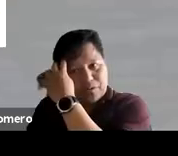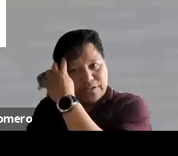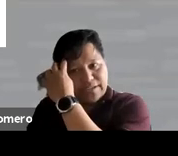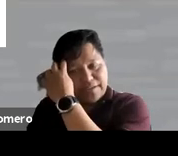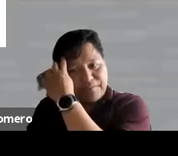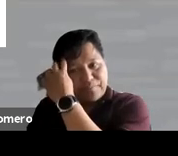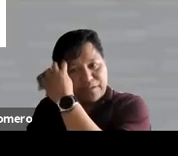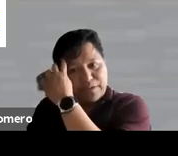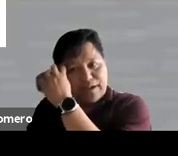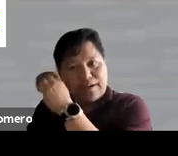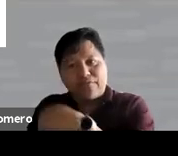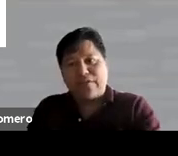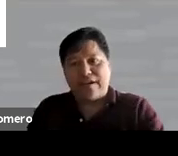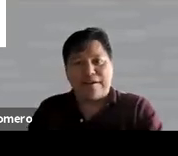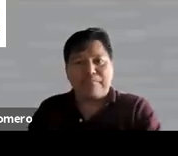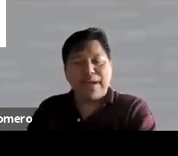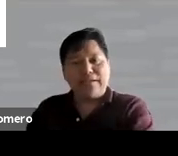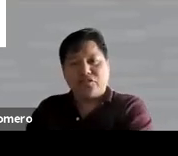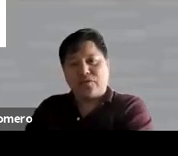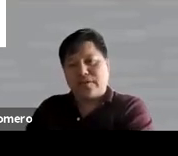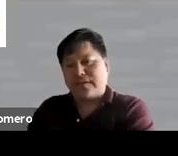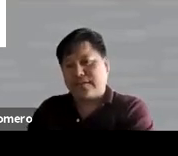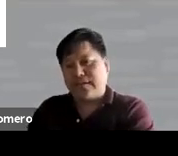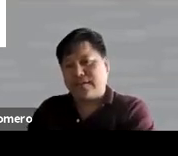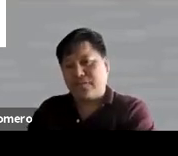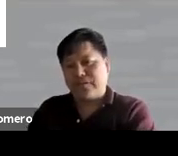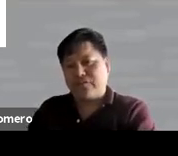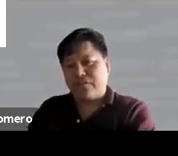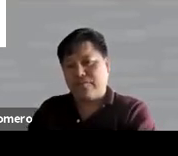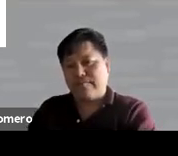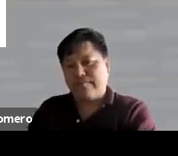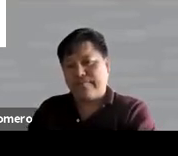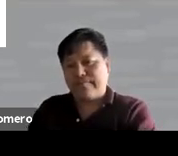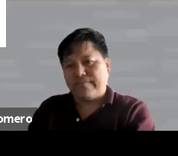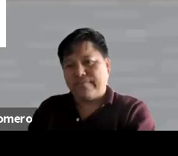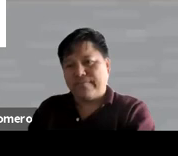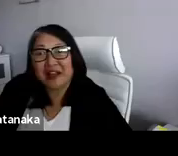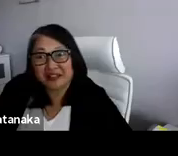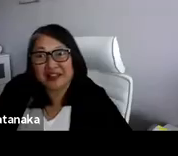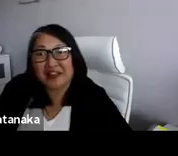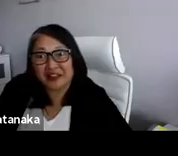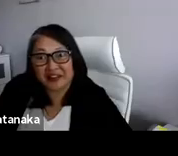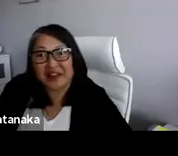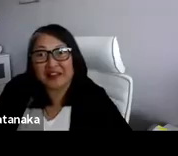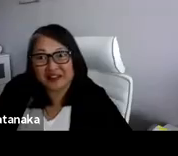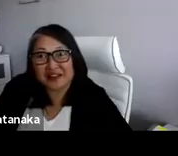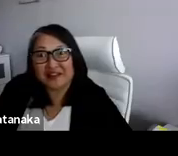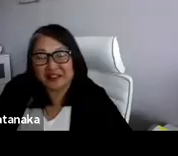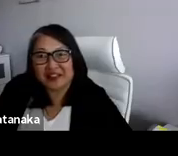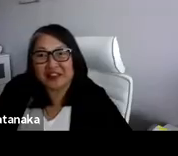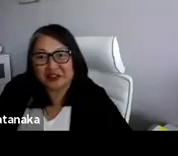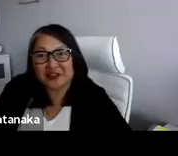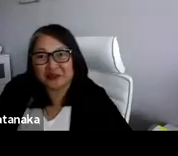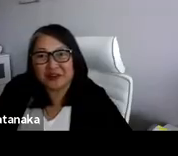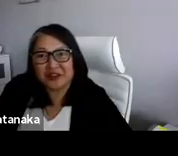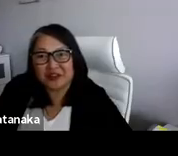So Marcia, we have Yes. Maddie join us. Is that someone you know? That's Madison. I think that's